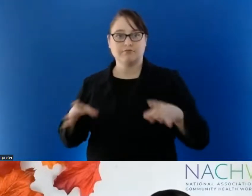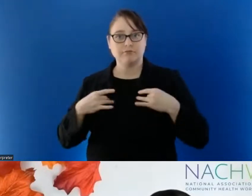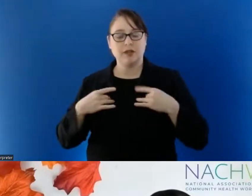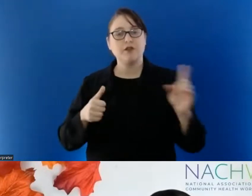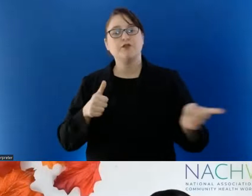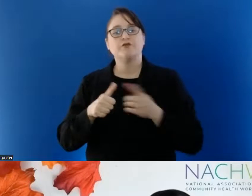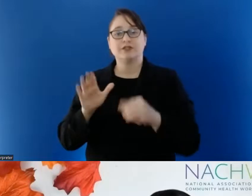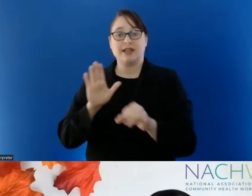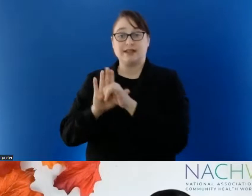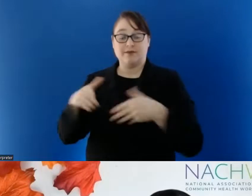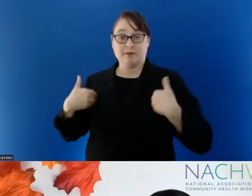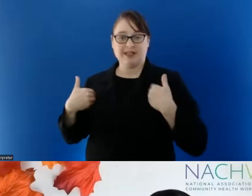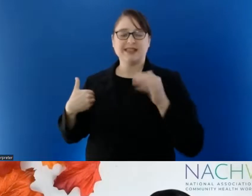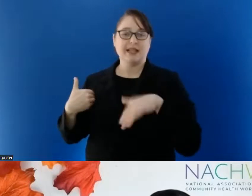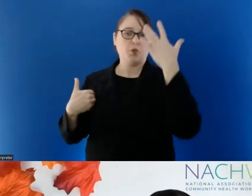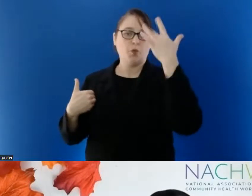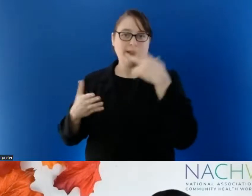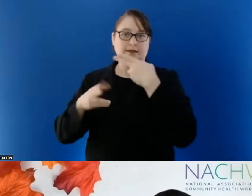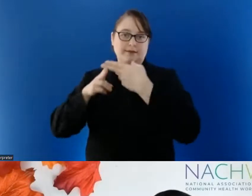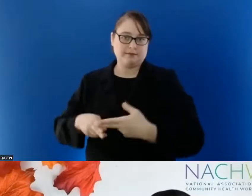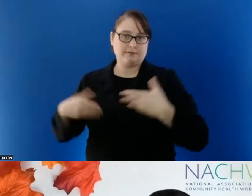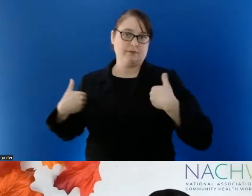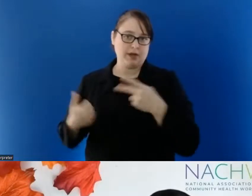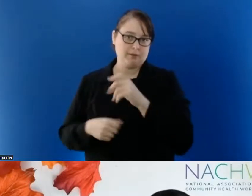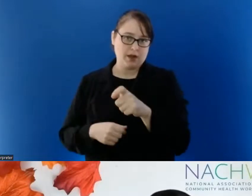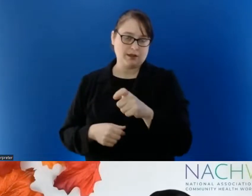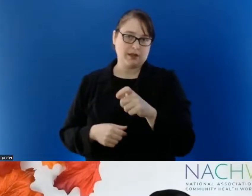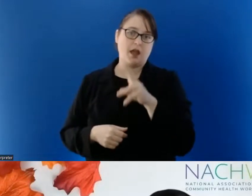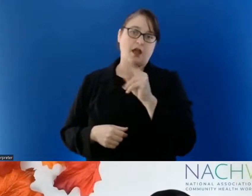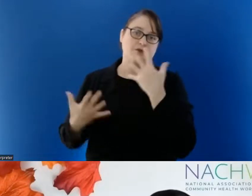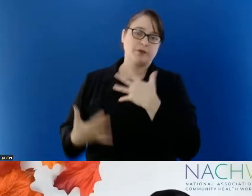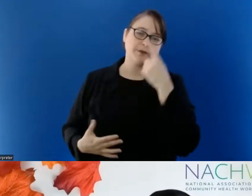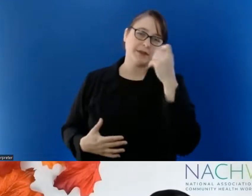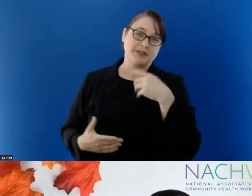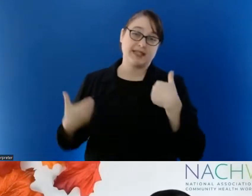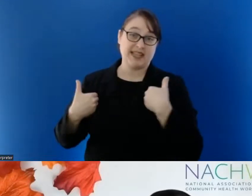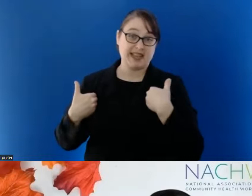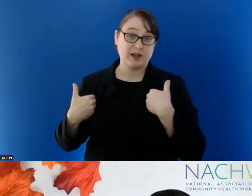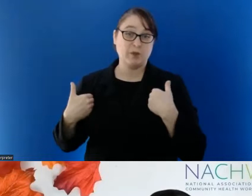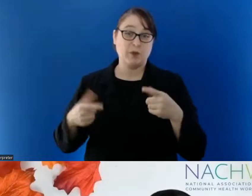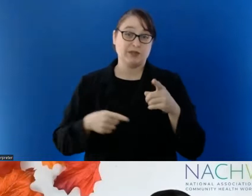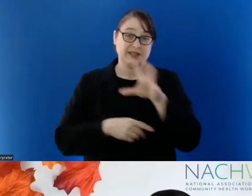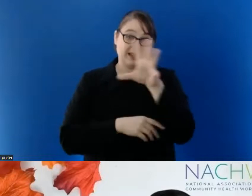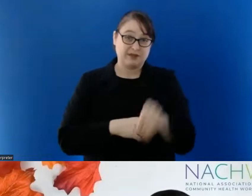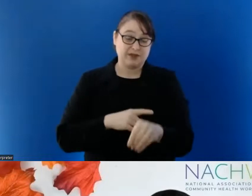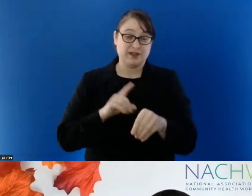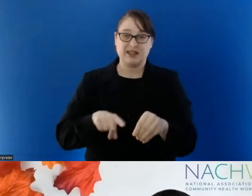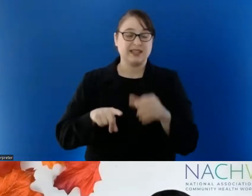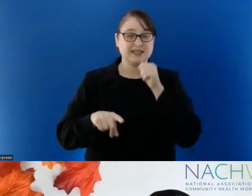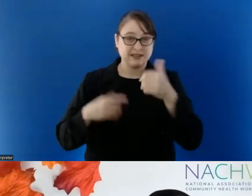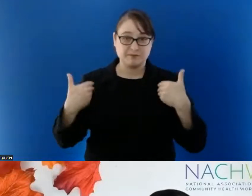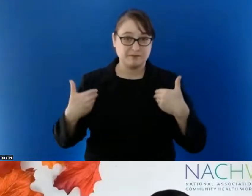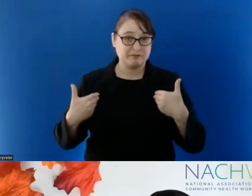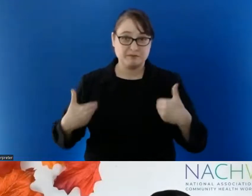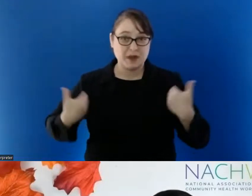in monkeys, that's why it's called monkeypox. It's very unfortunate because the animal vector in Africa is not monkeys. It's most likely a